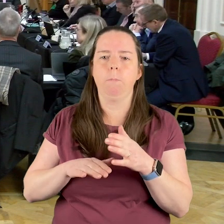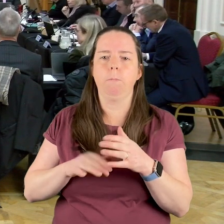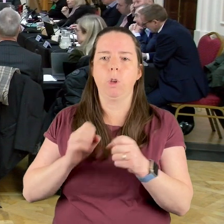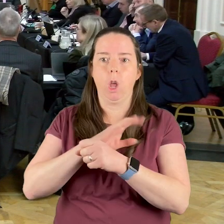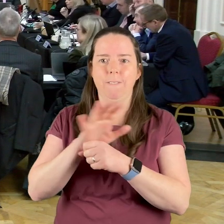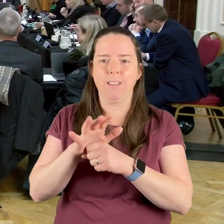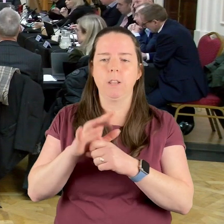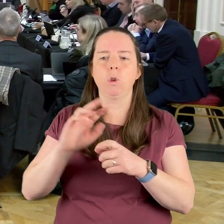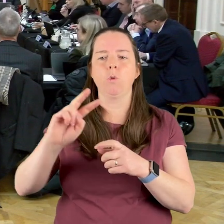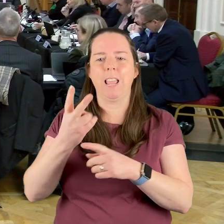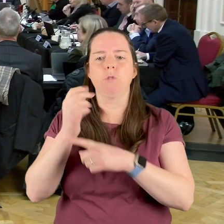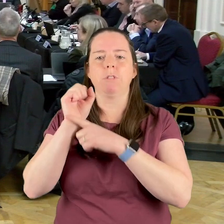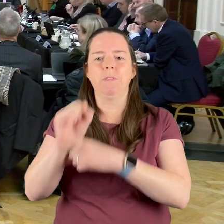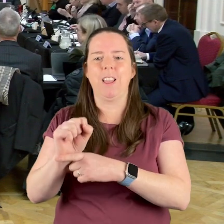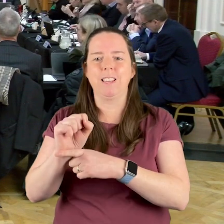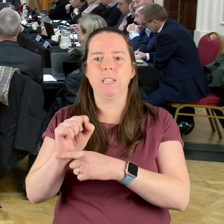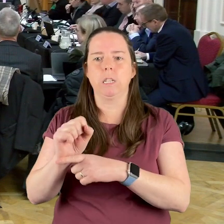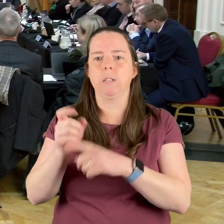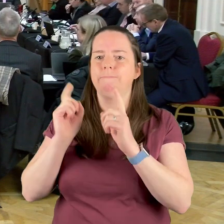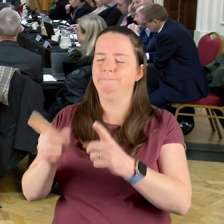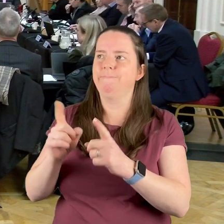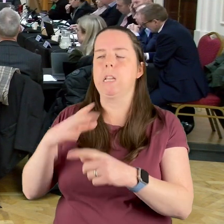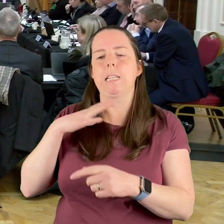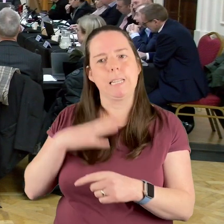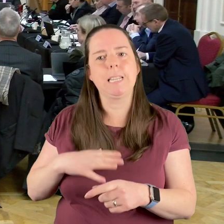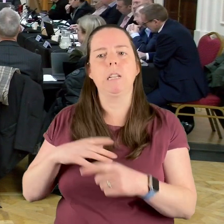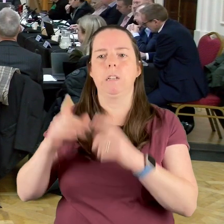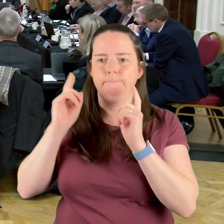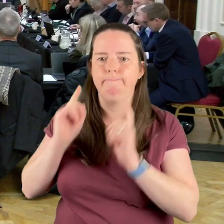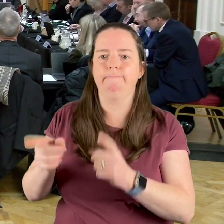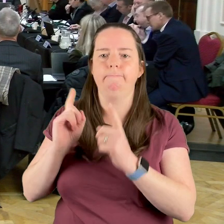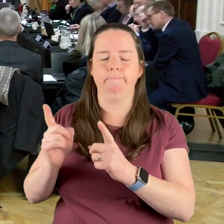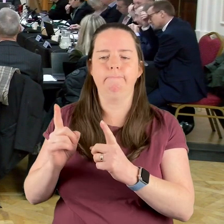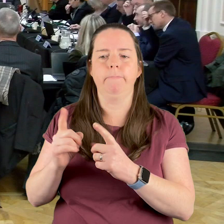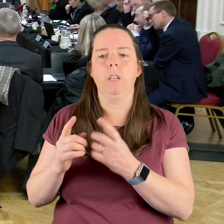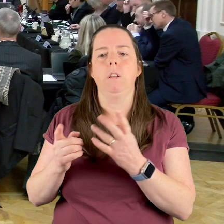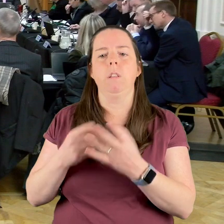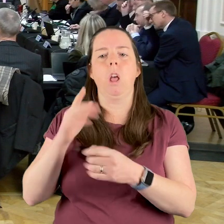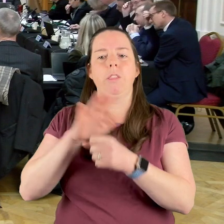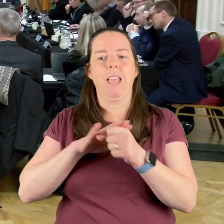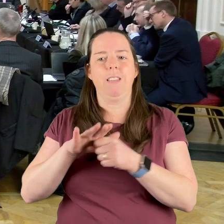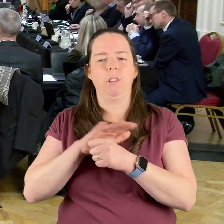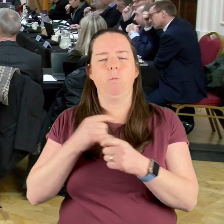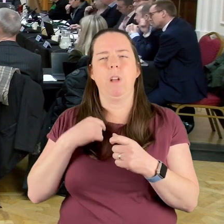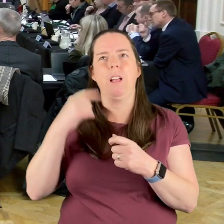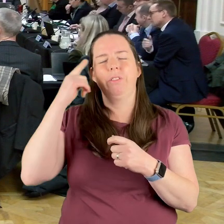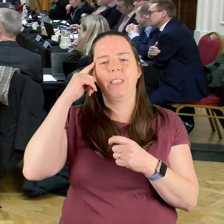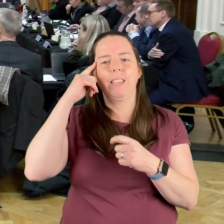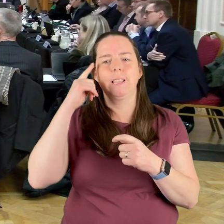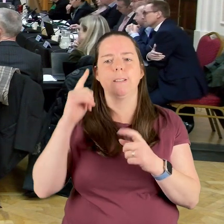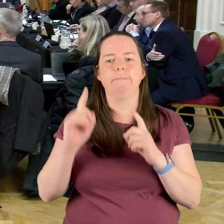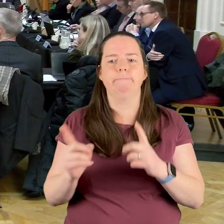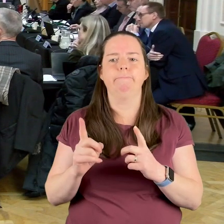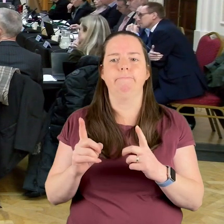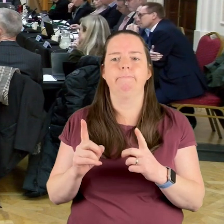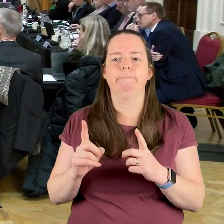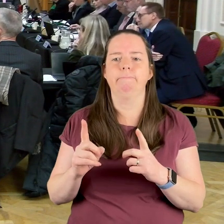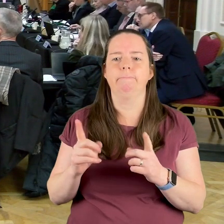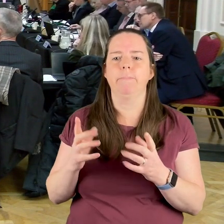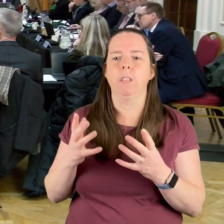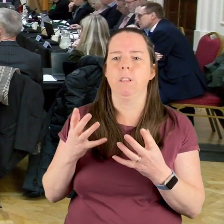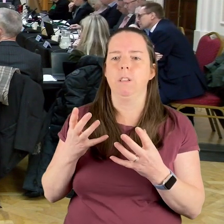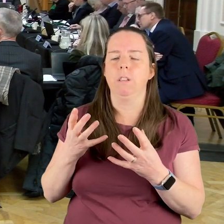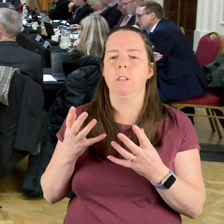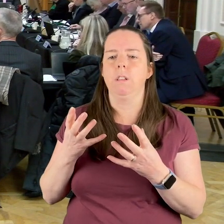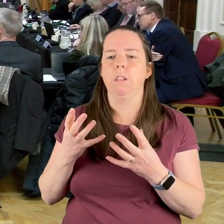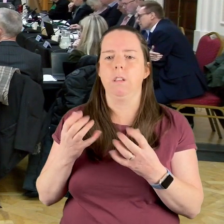this population as a leftover from COVID. And so secondary prevention is screaming out